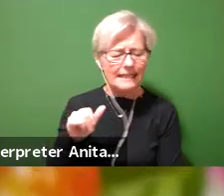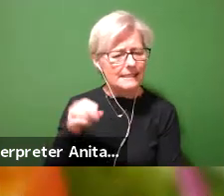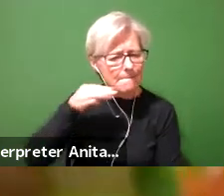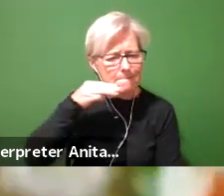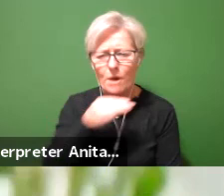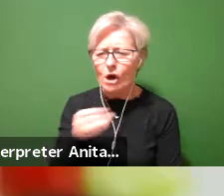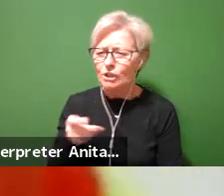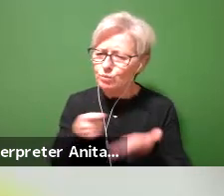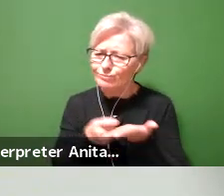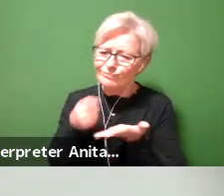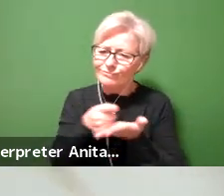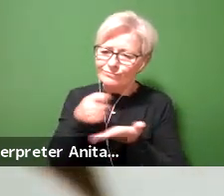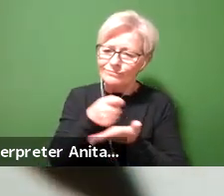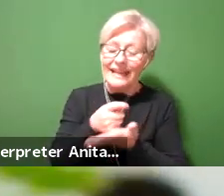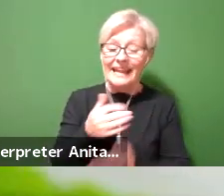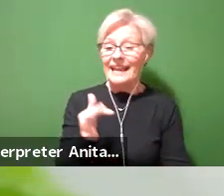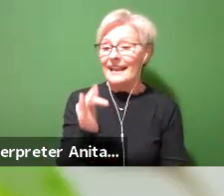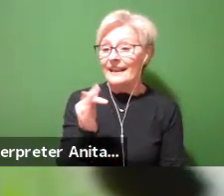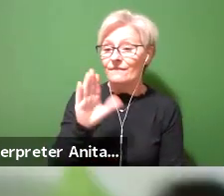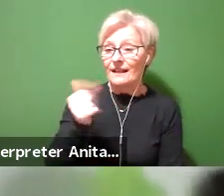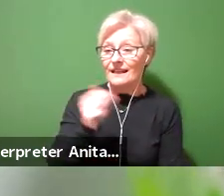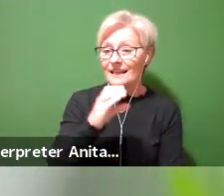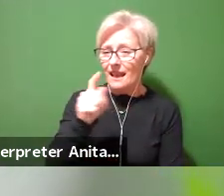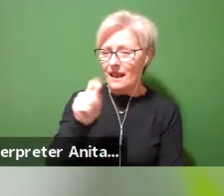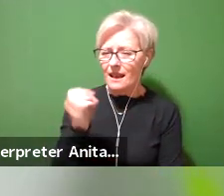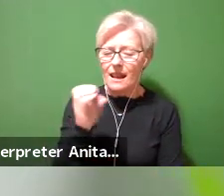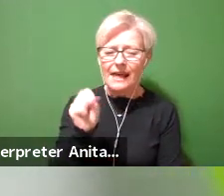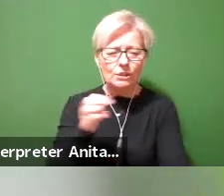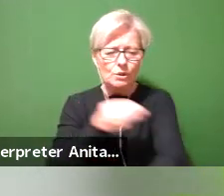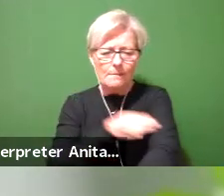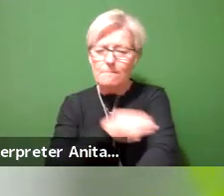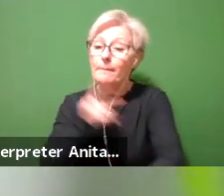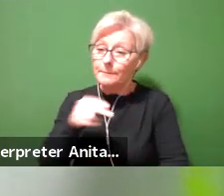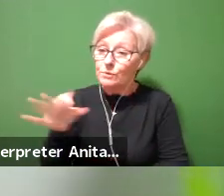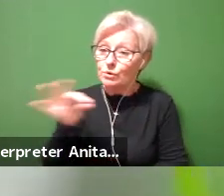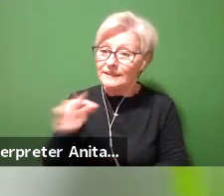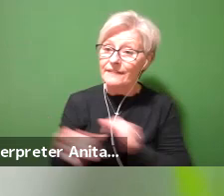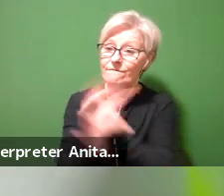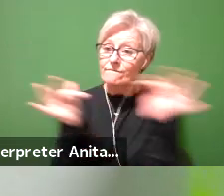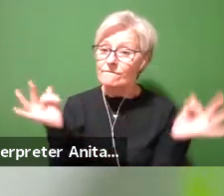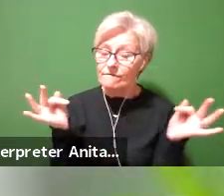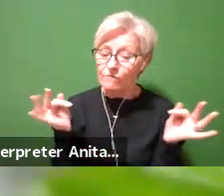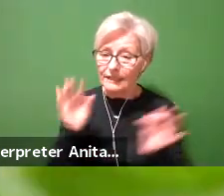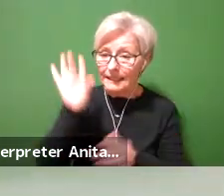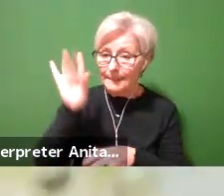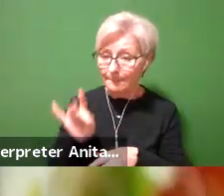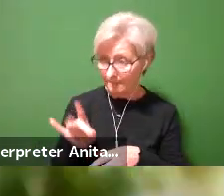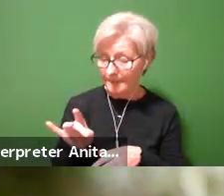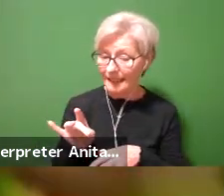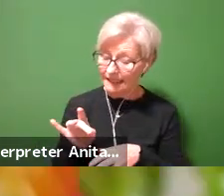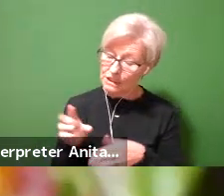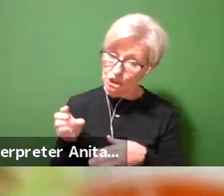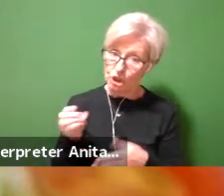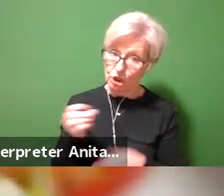If lactose is a problem, you need to get lactose-free dairy milk. That is still a good source of calcium. If you